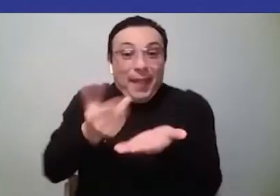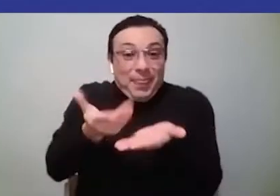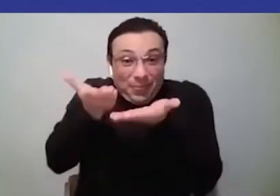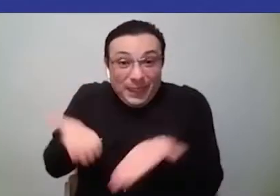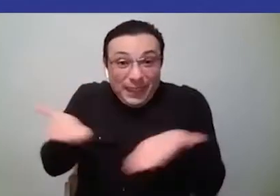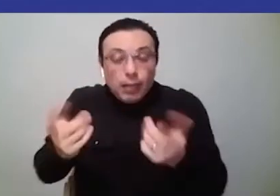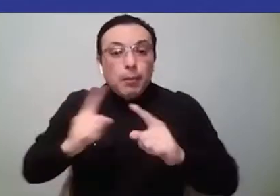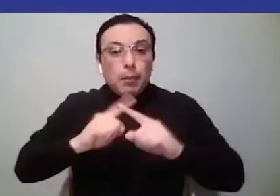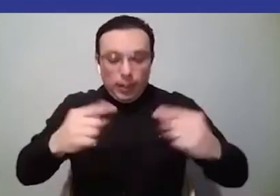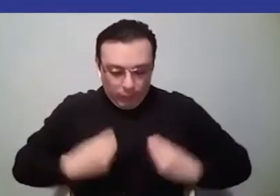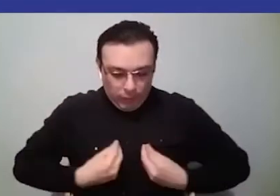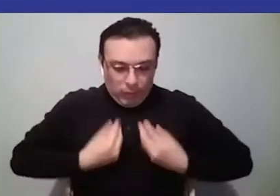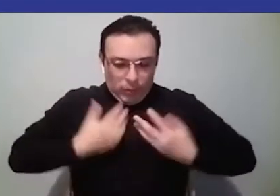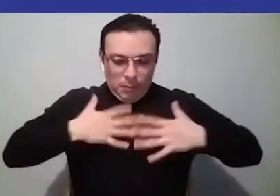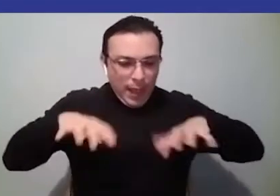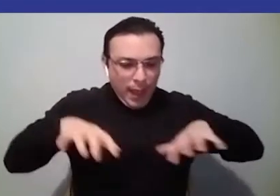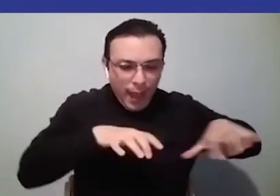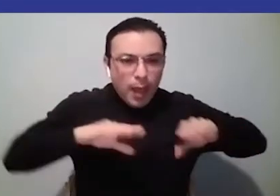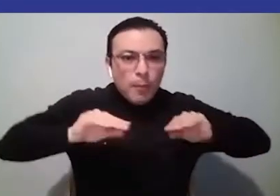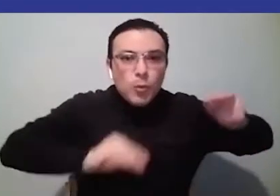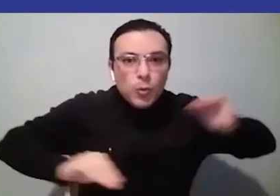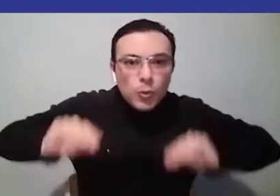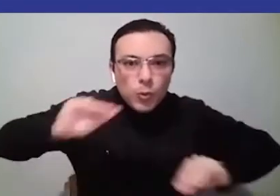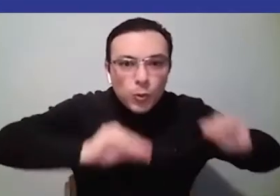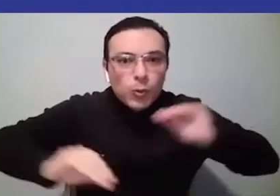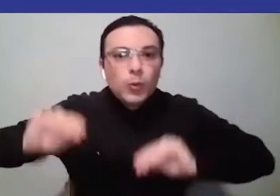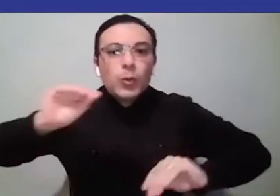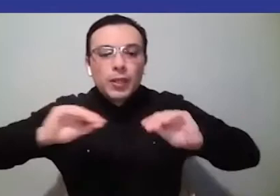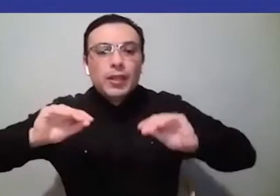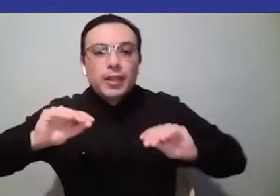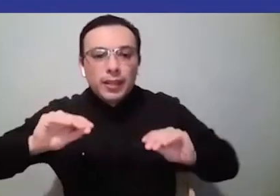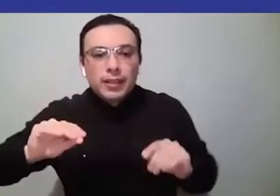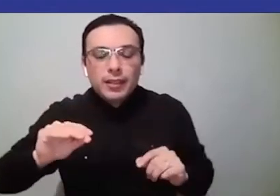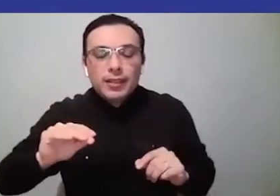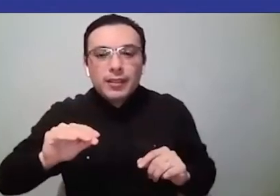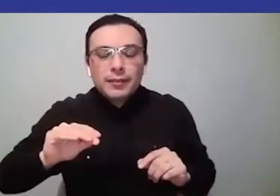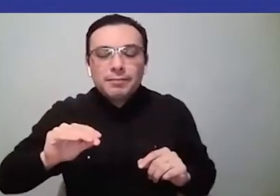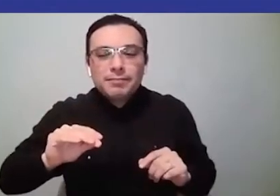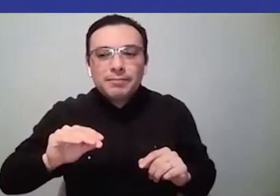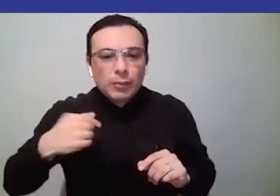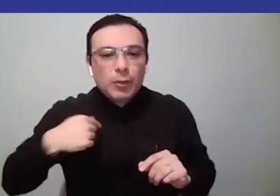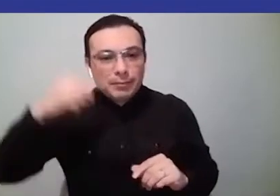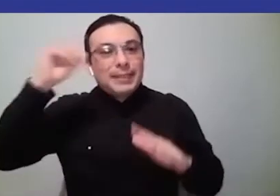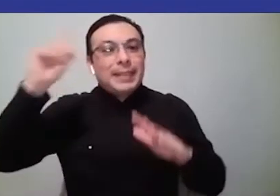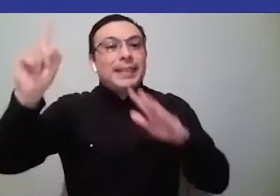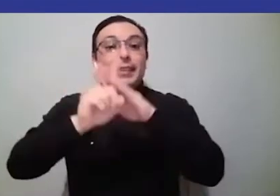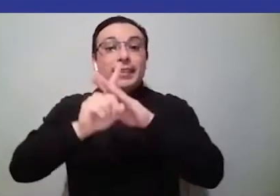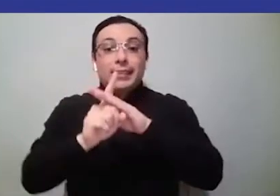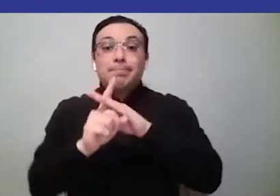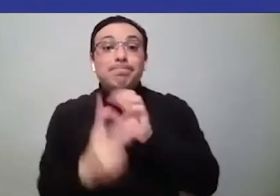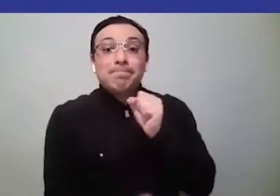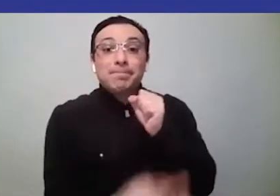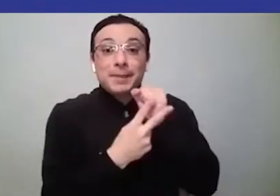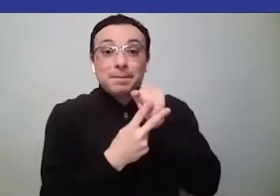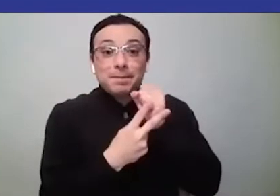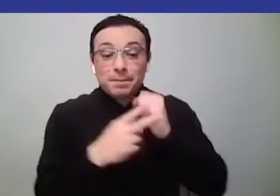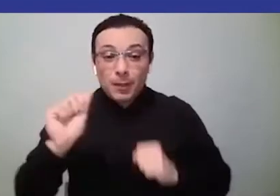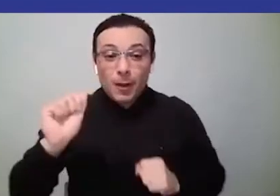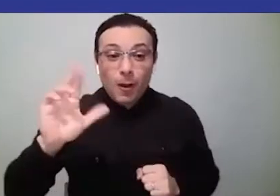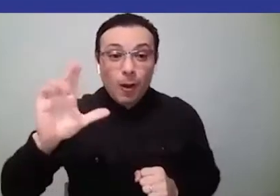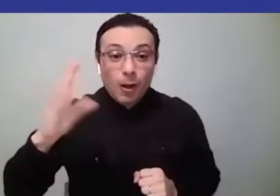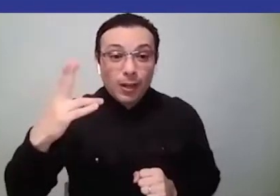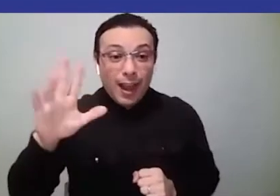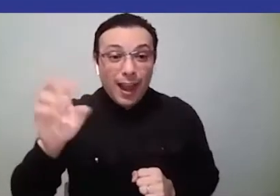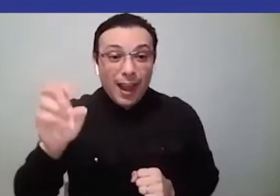And I think about archive too as like, so this is